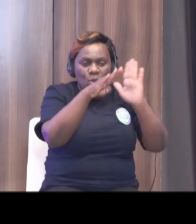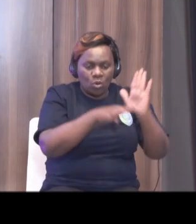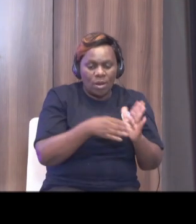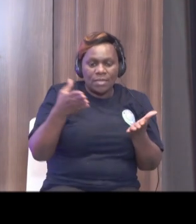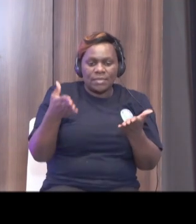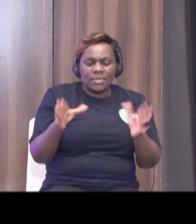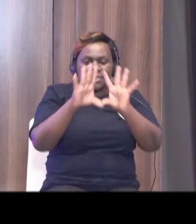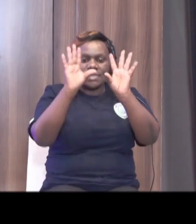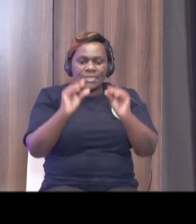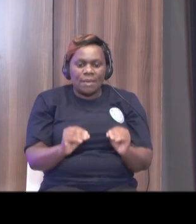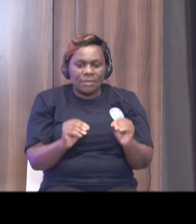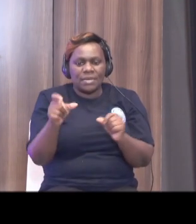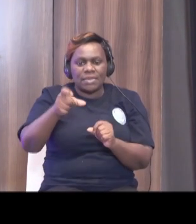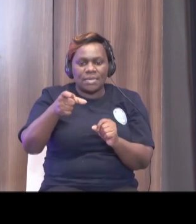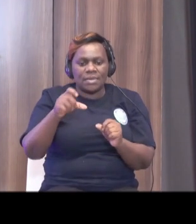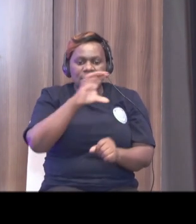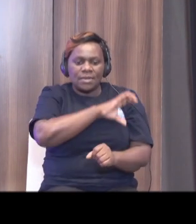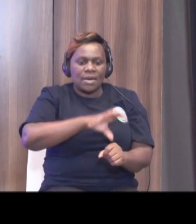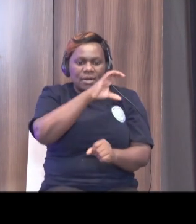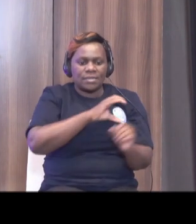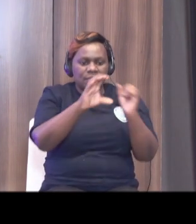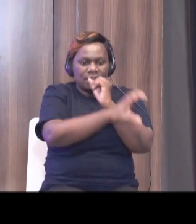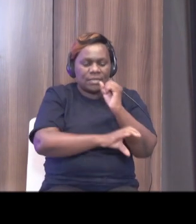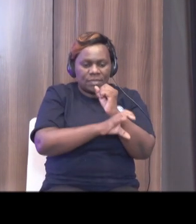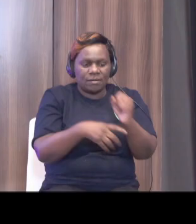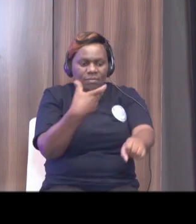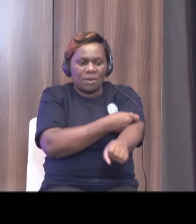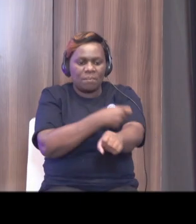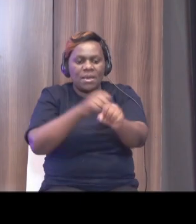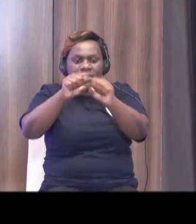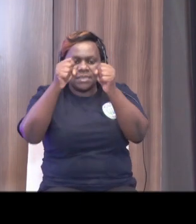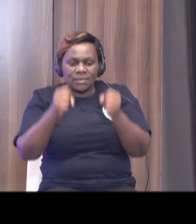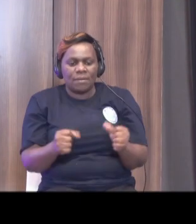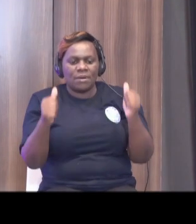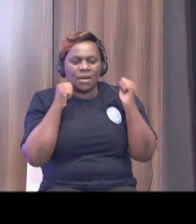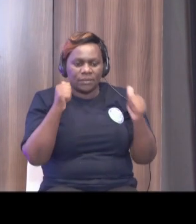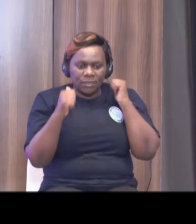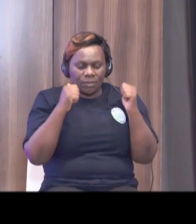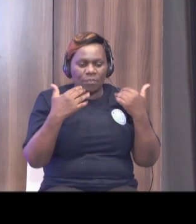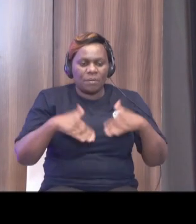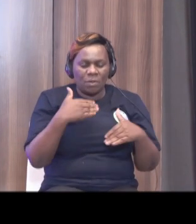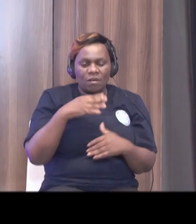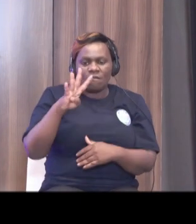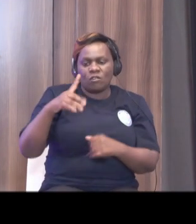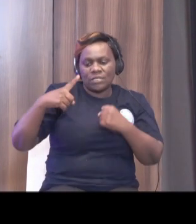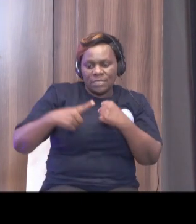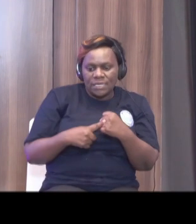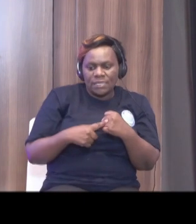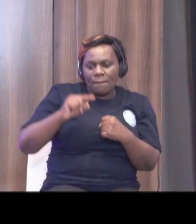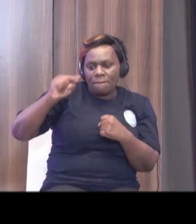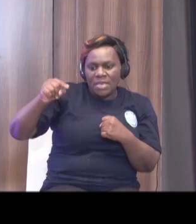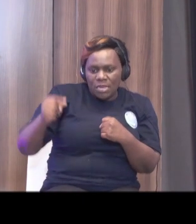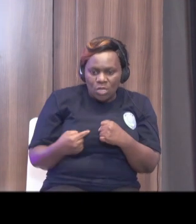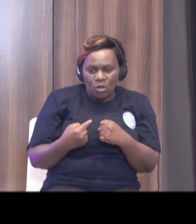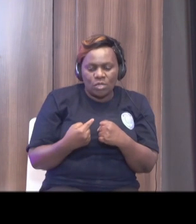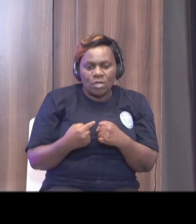is a summary of the key characteristics of my country and its health and vaccination system. Argentina has a population of 46 million and